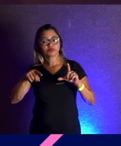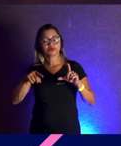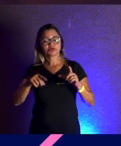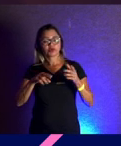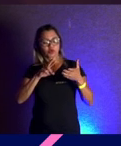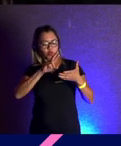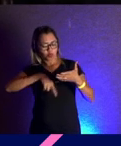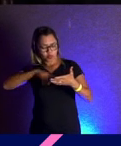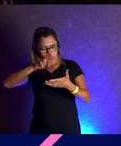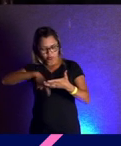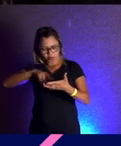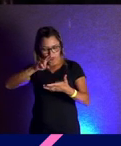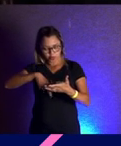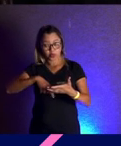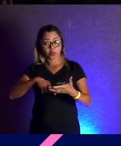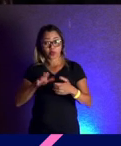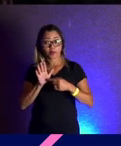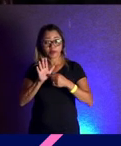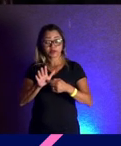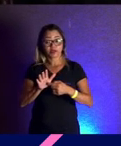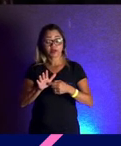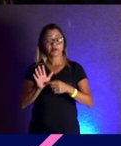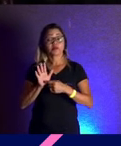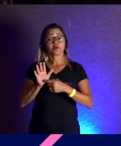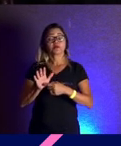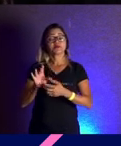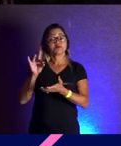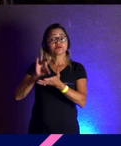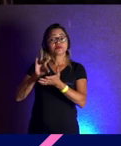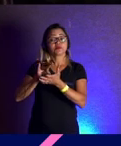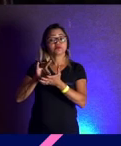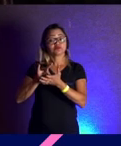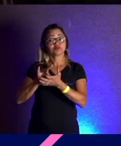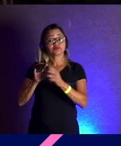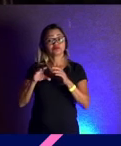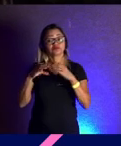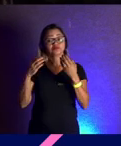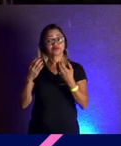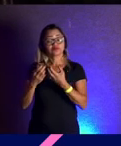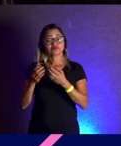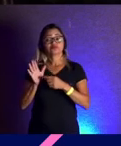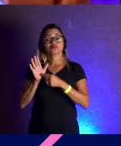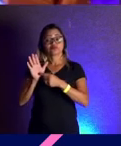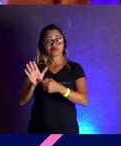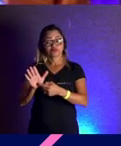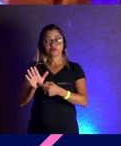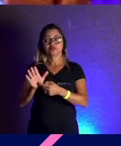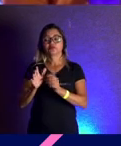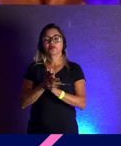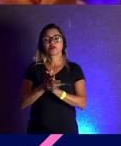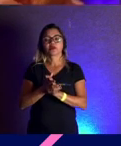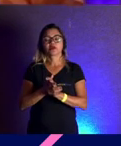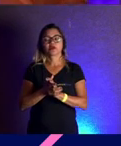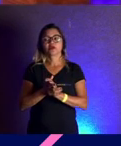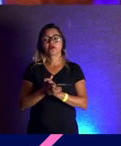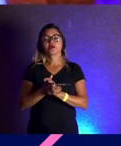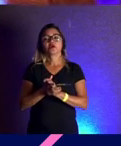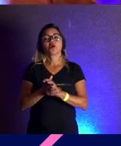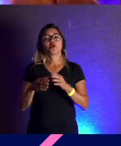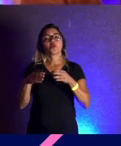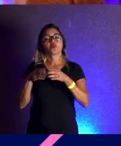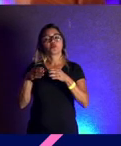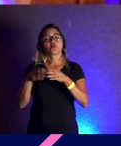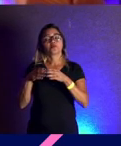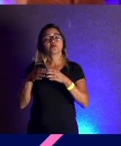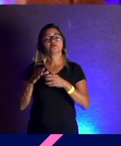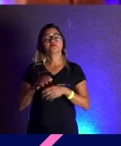the statistics, and this is what I said, and I wrote the statistical chapters to mention in Haiti and South